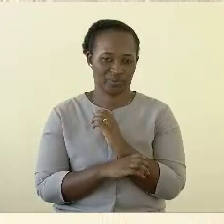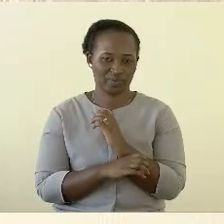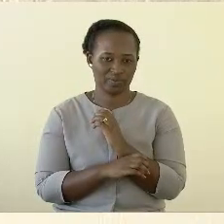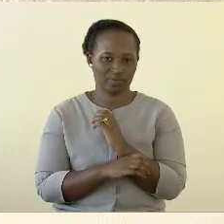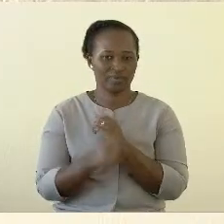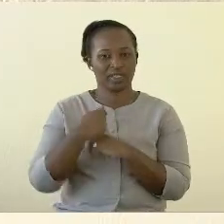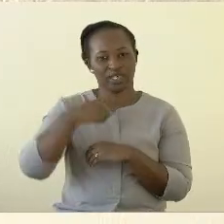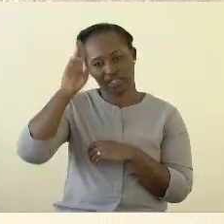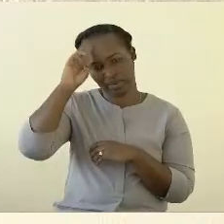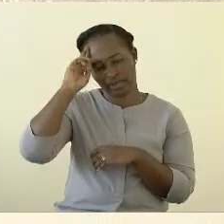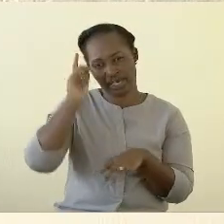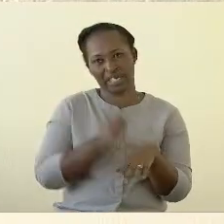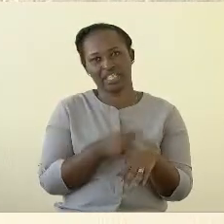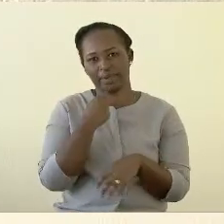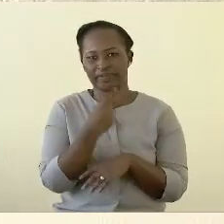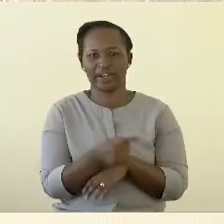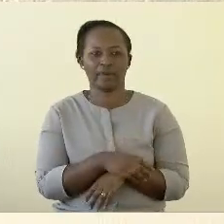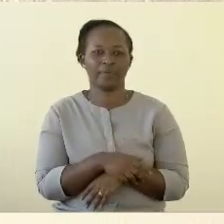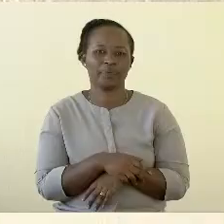I remember when they said,